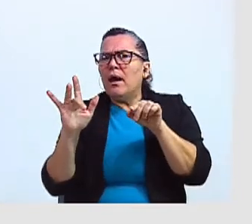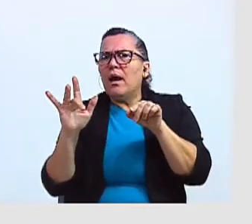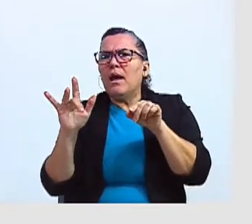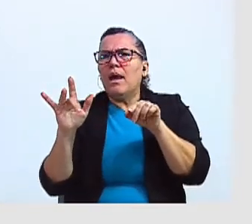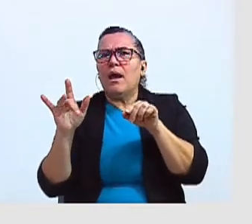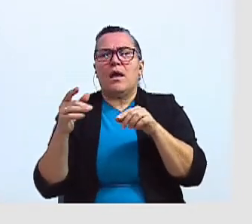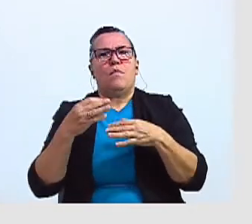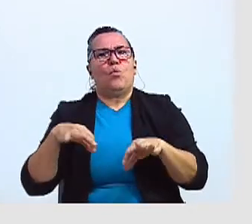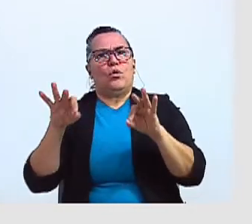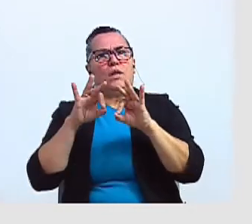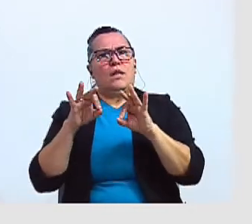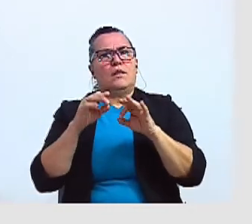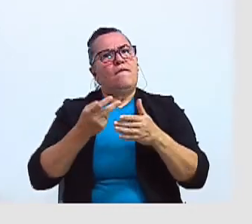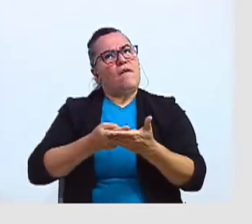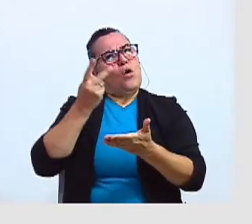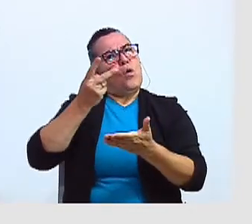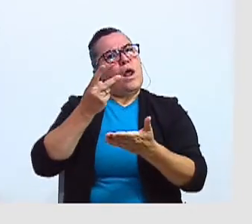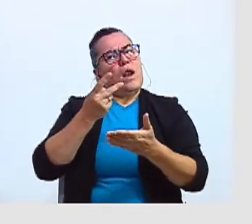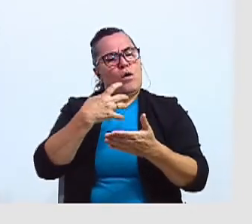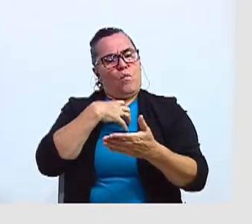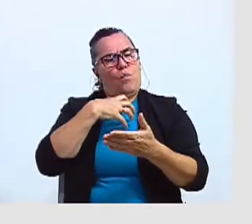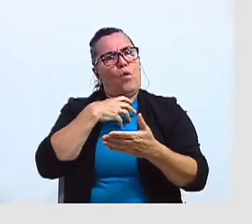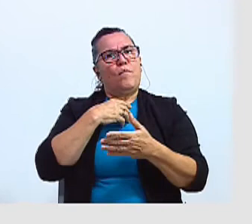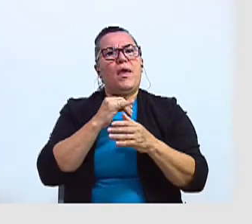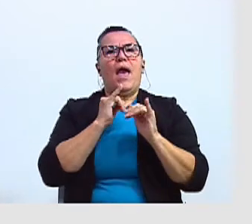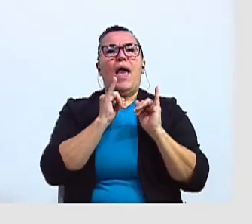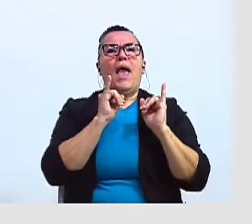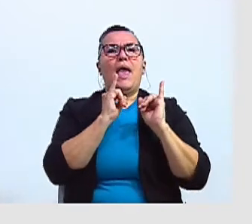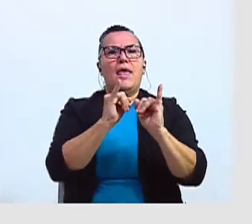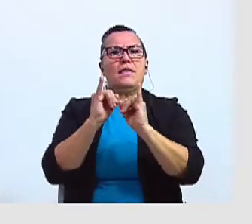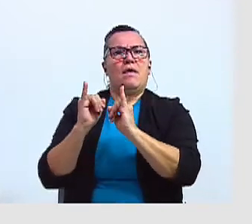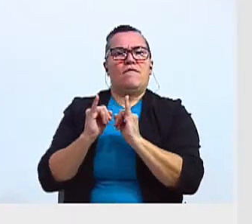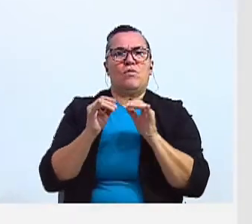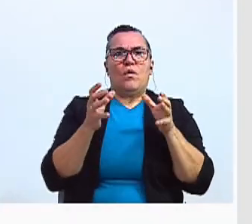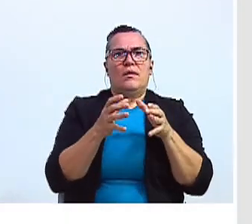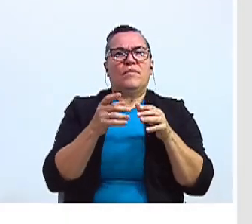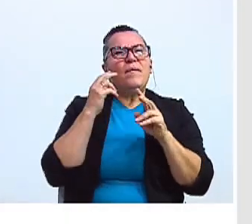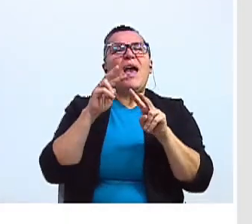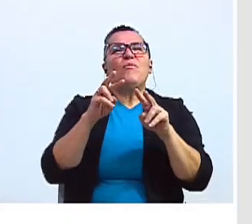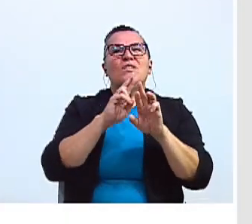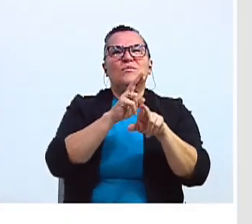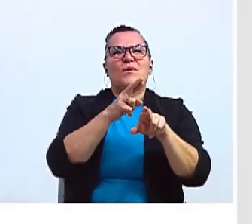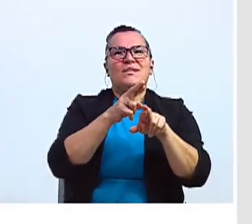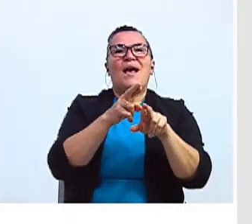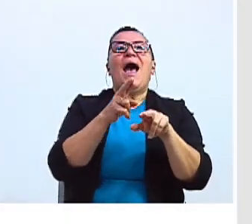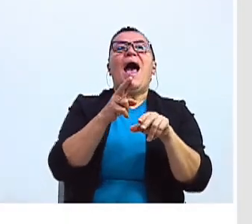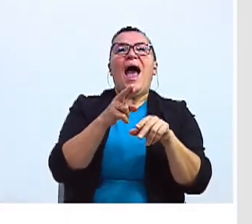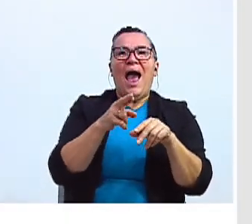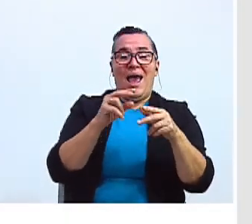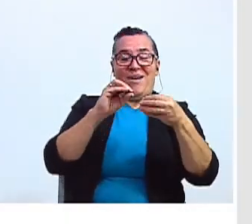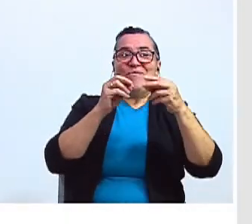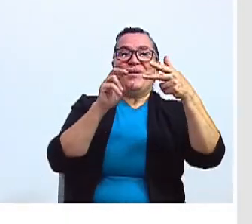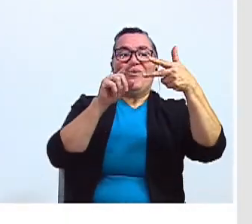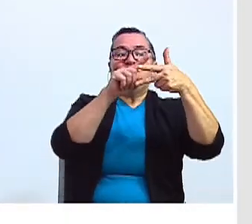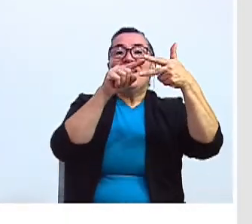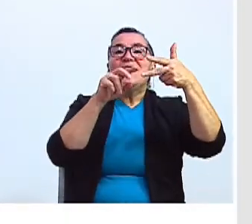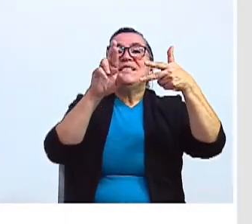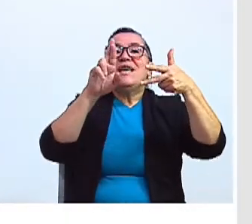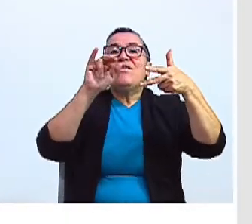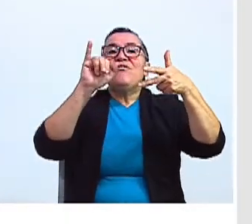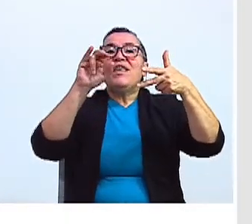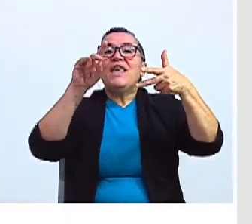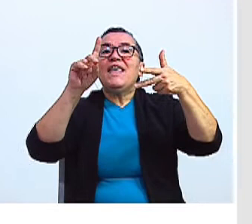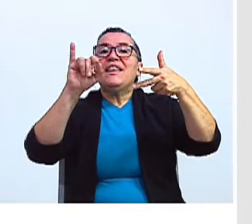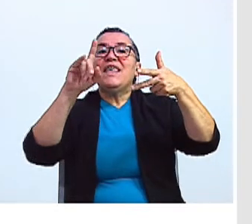your individuality. Okay, so let's see what do you have in your answers. Number 3, ridicule.